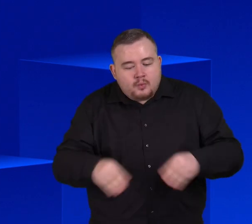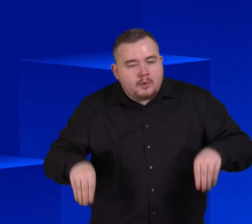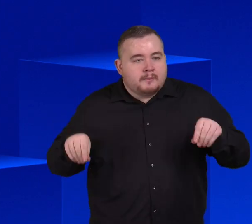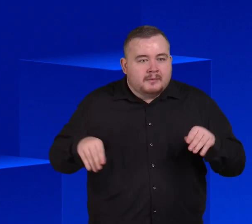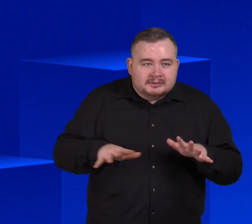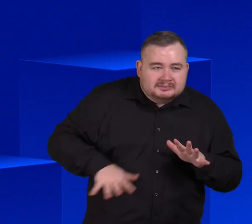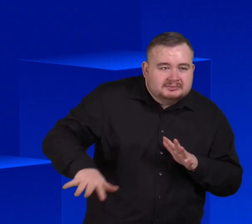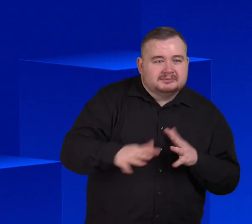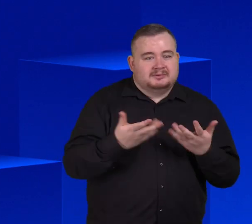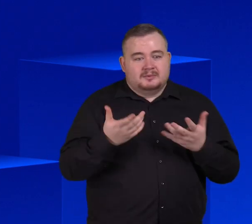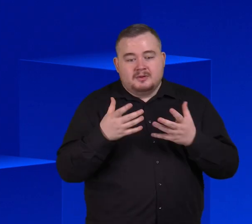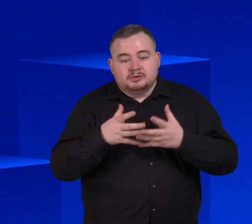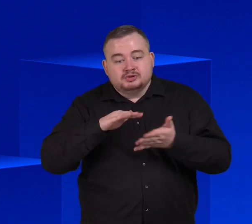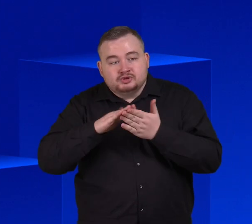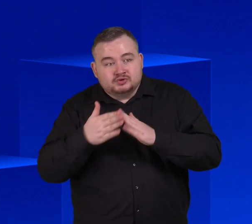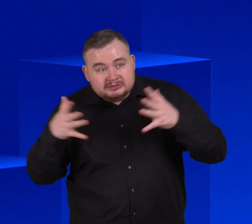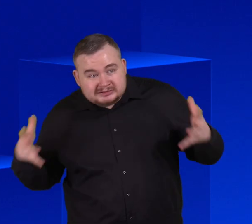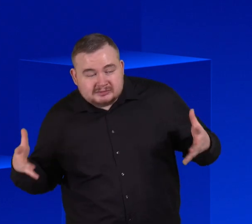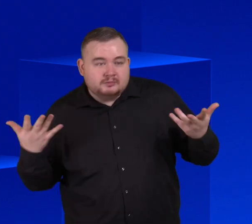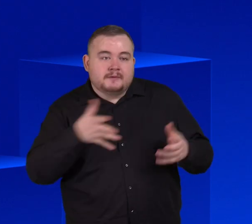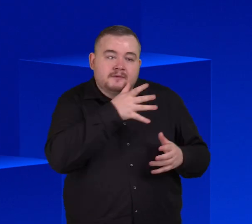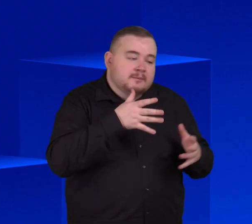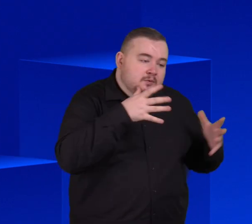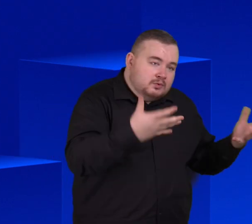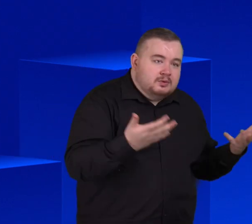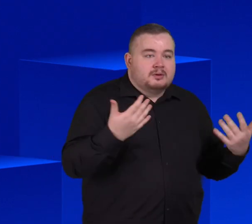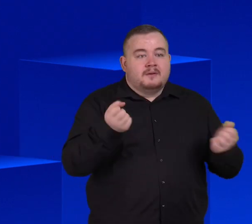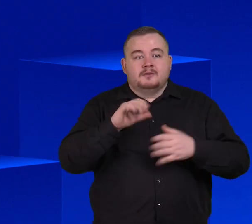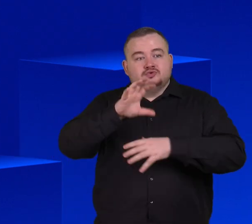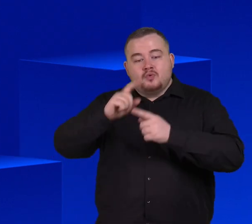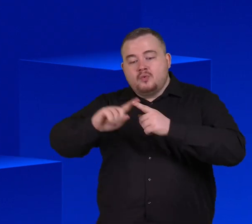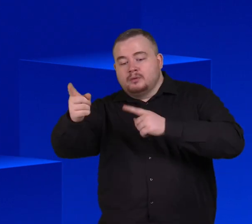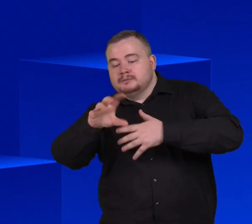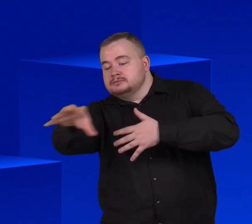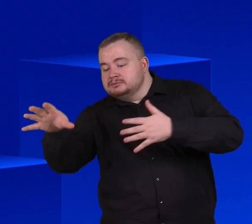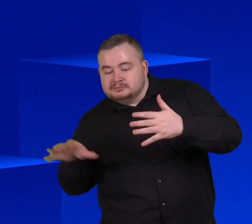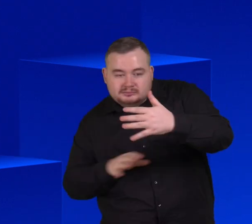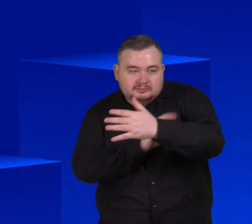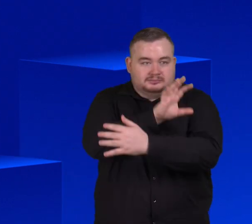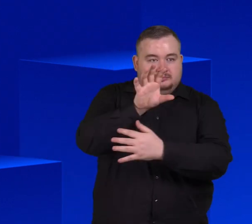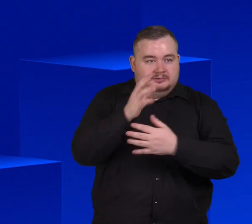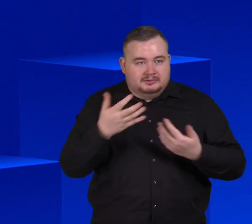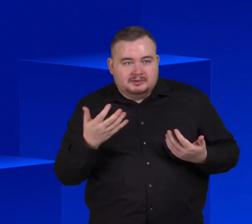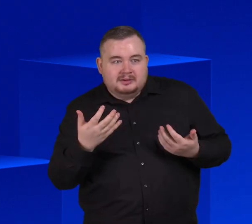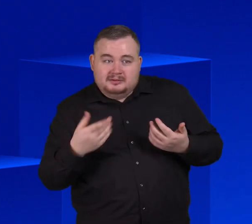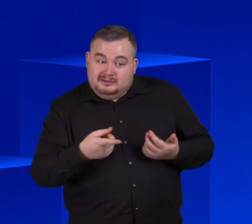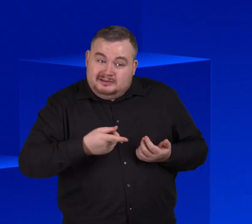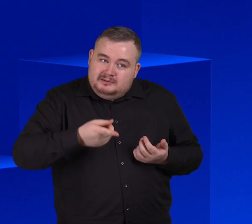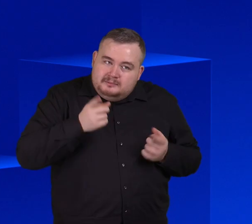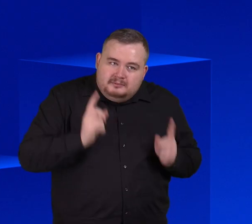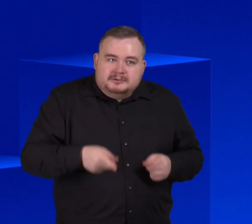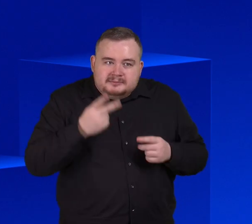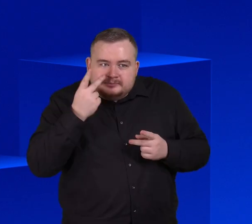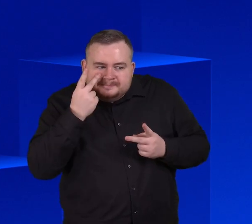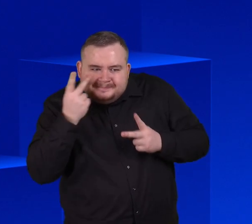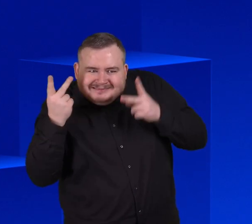cross-border areas, in areas where we need more flexible reaction. So this model, which